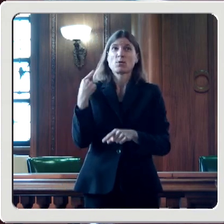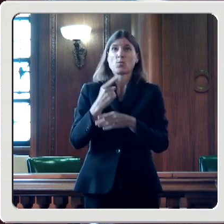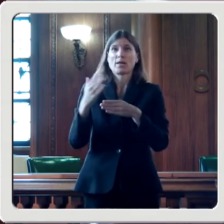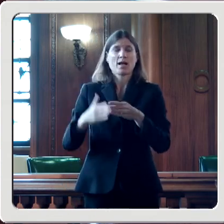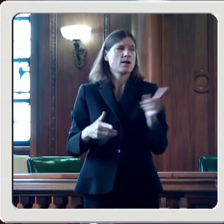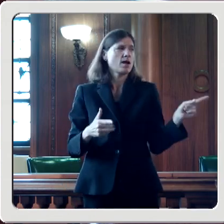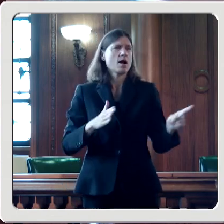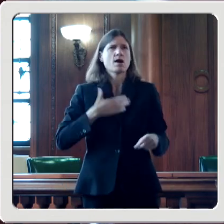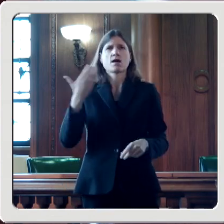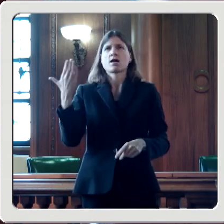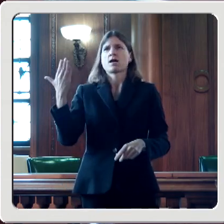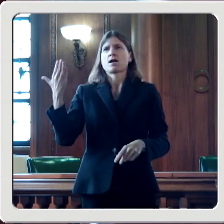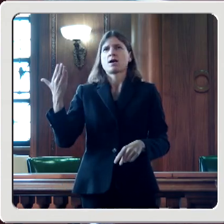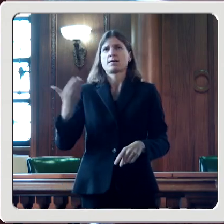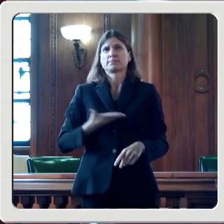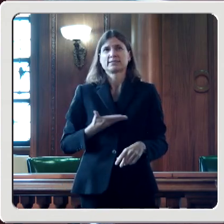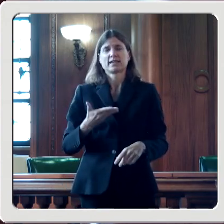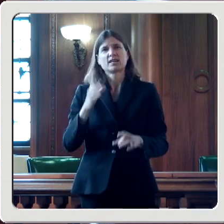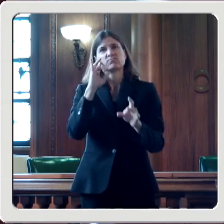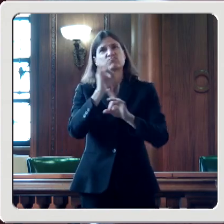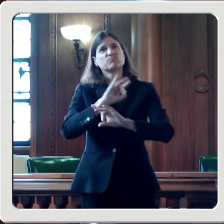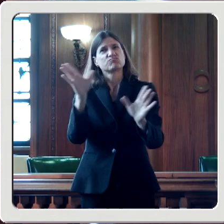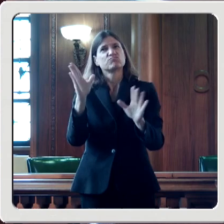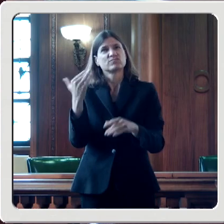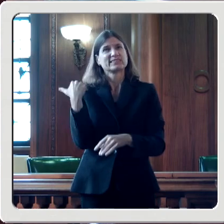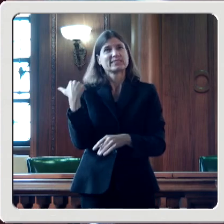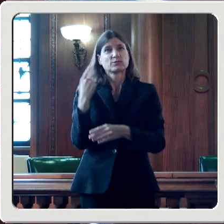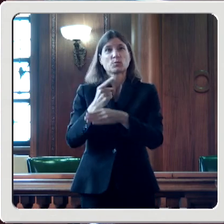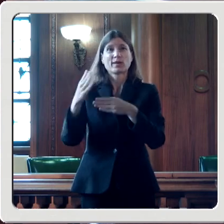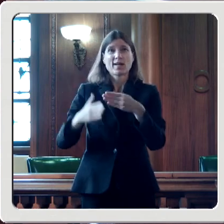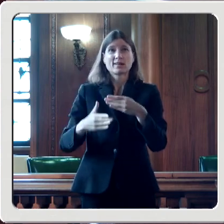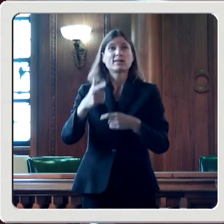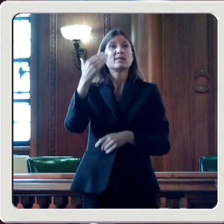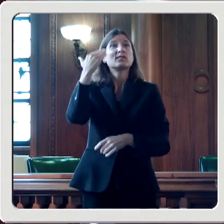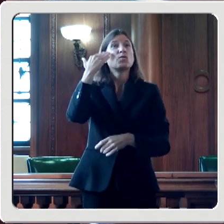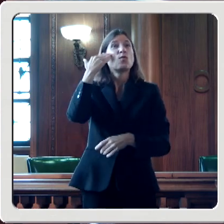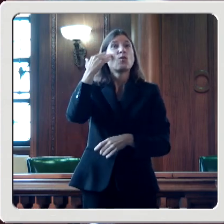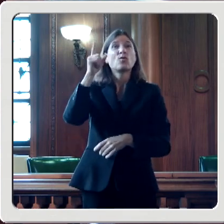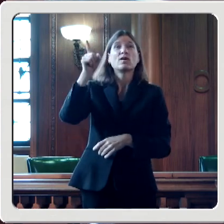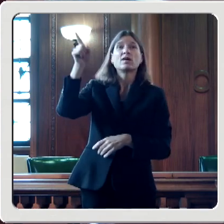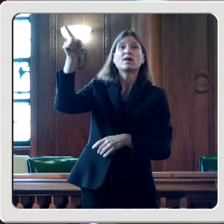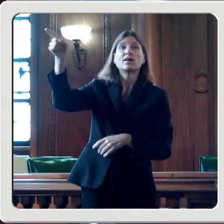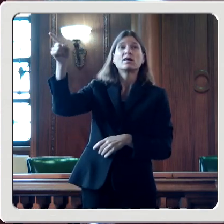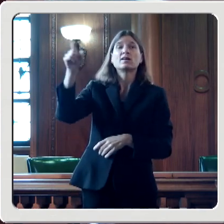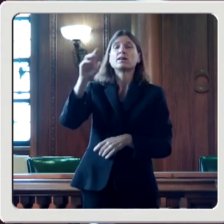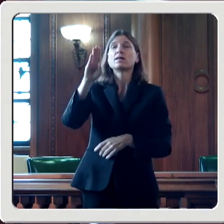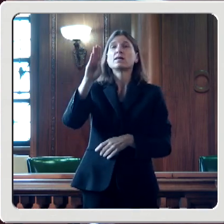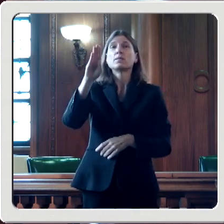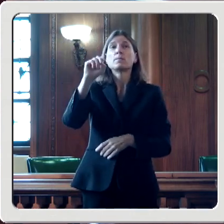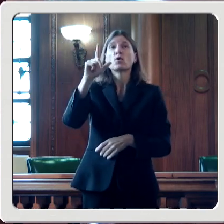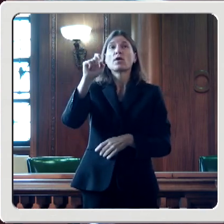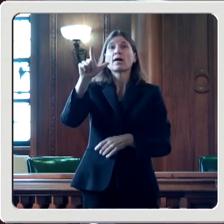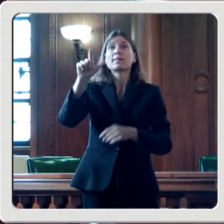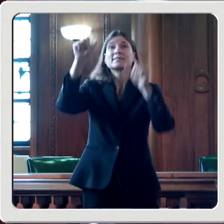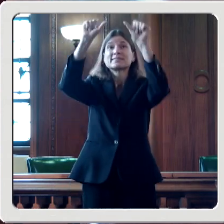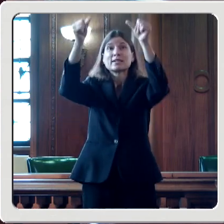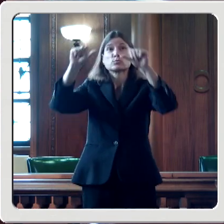saddened. The Beauregard's Scavina Memorial Park was